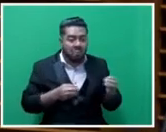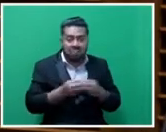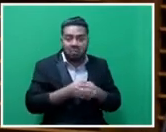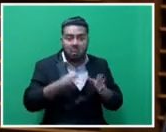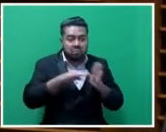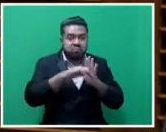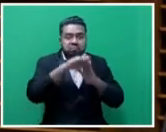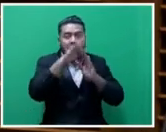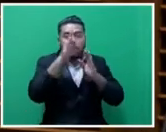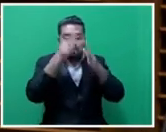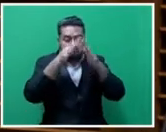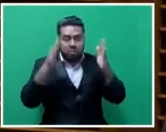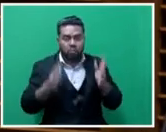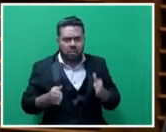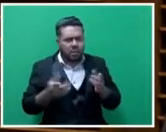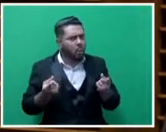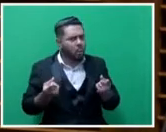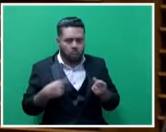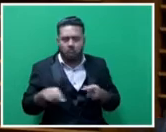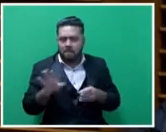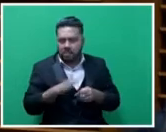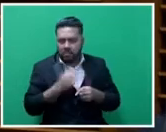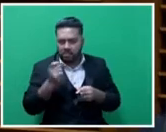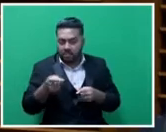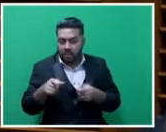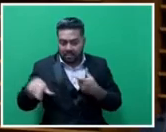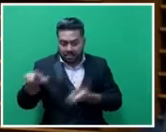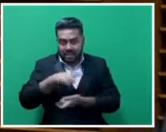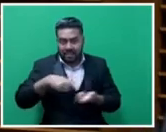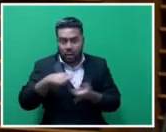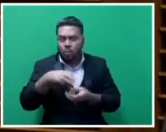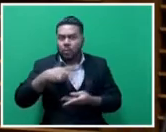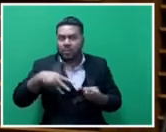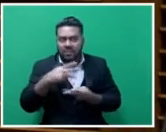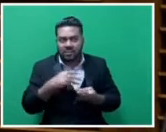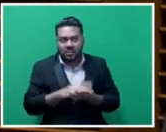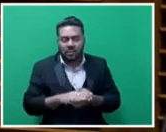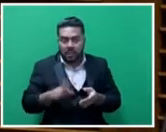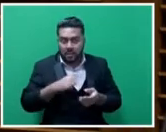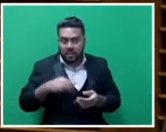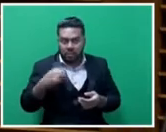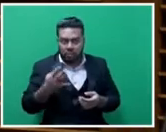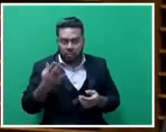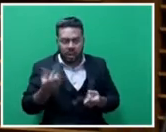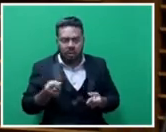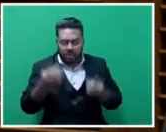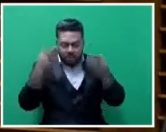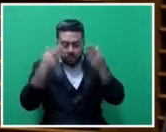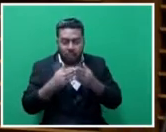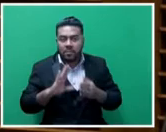multi-story building. I wish to highlight, sir, that since Tropical Cyclone Winston, the Ministry is actually